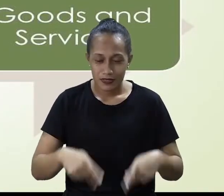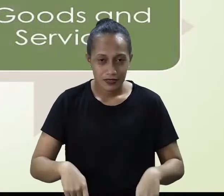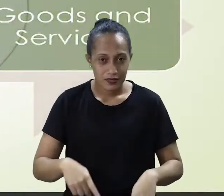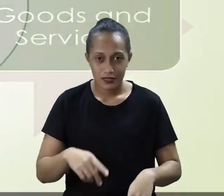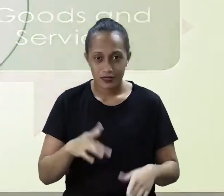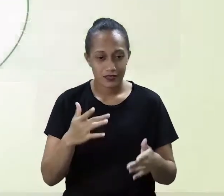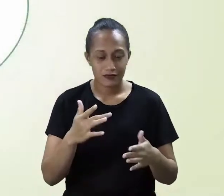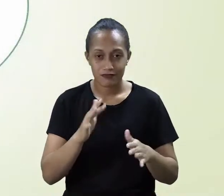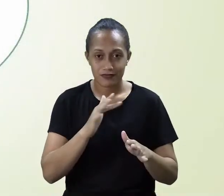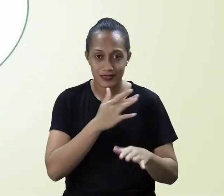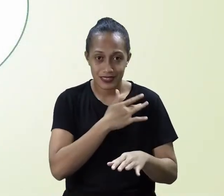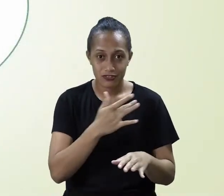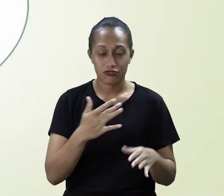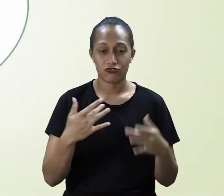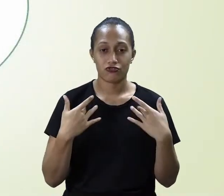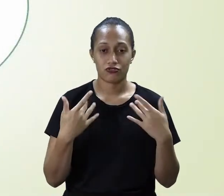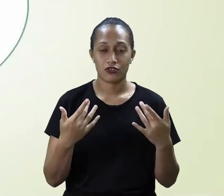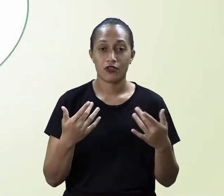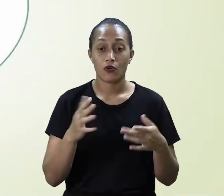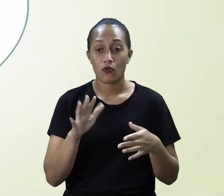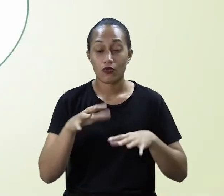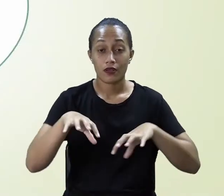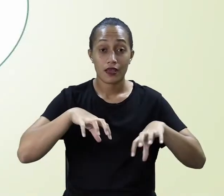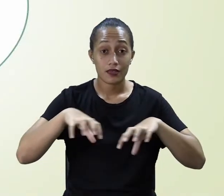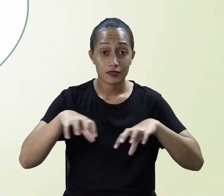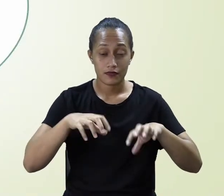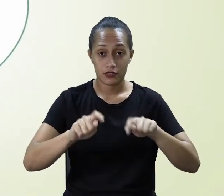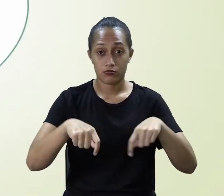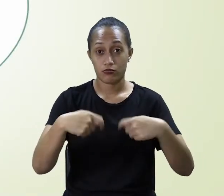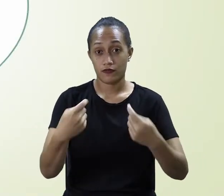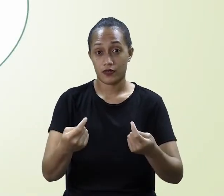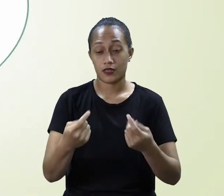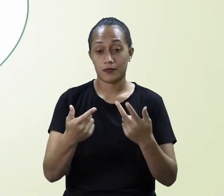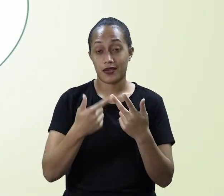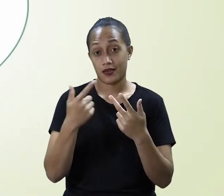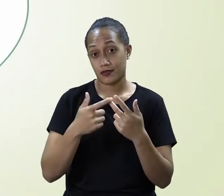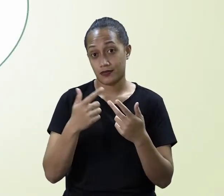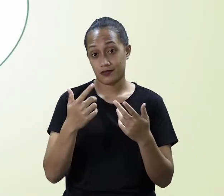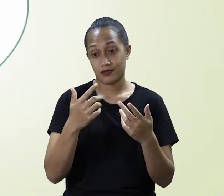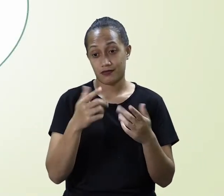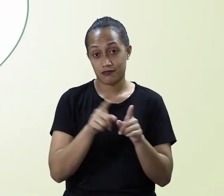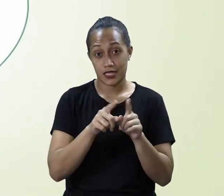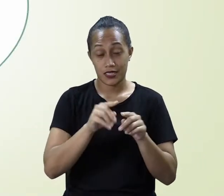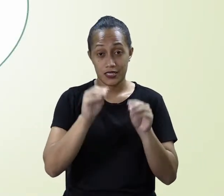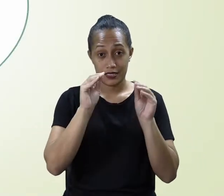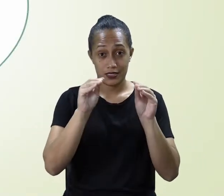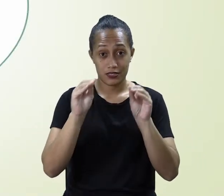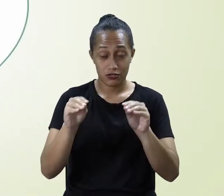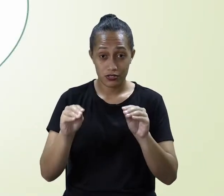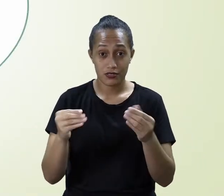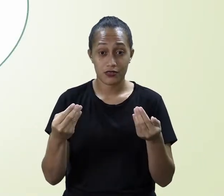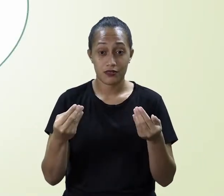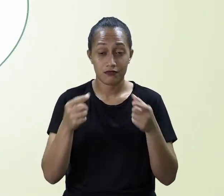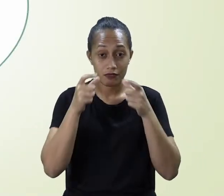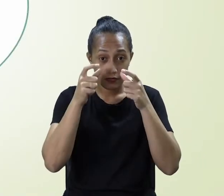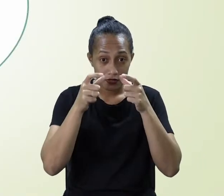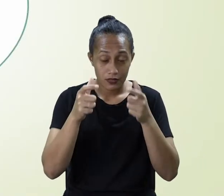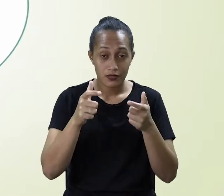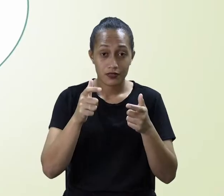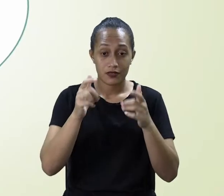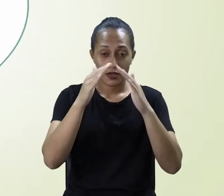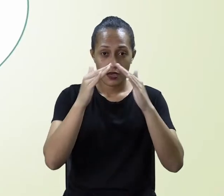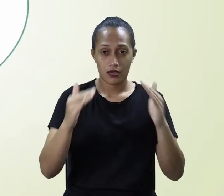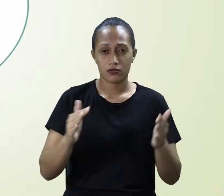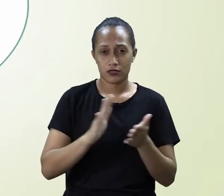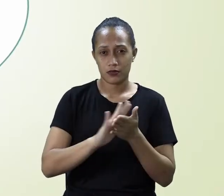and services. The first factor is land. We may discuss what and why